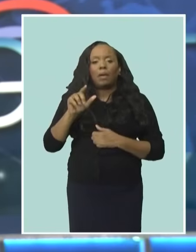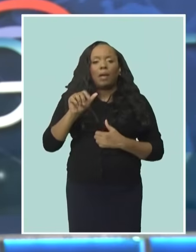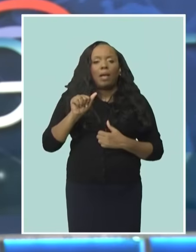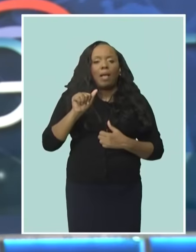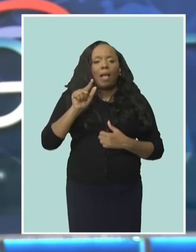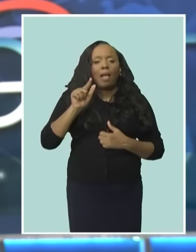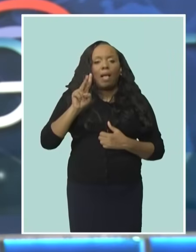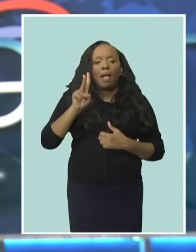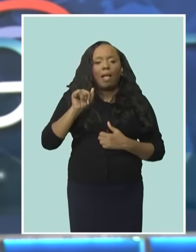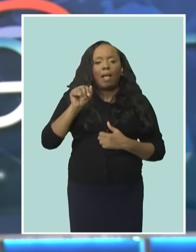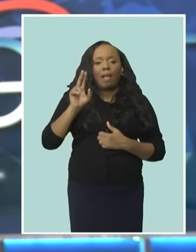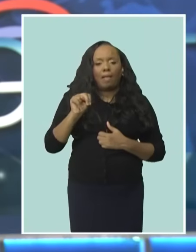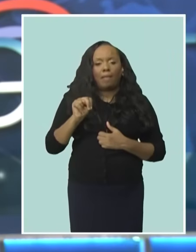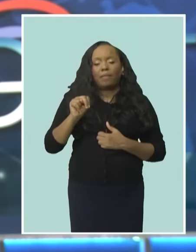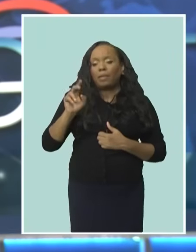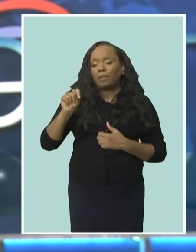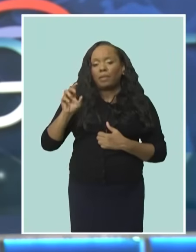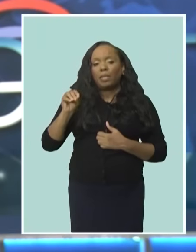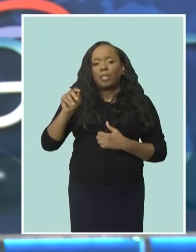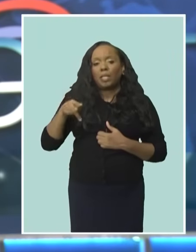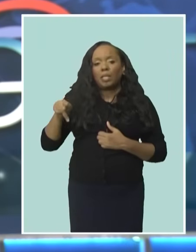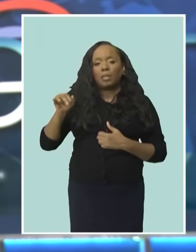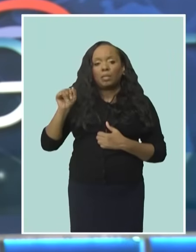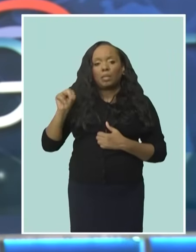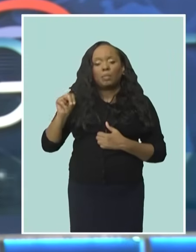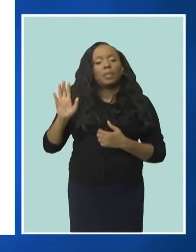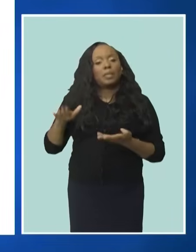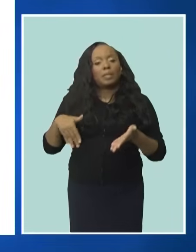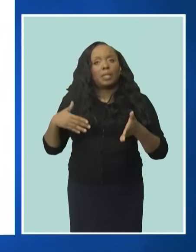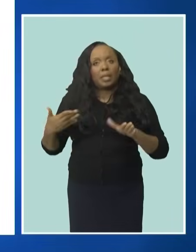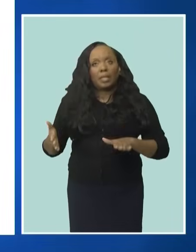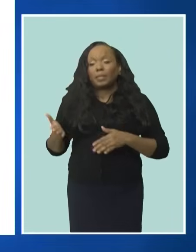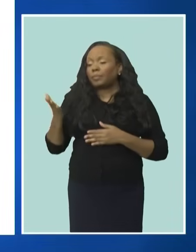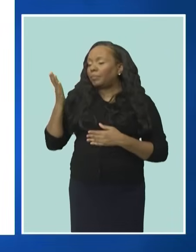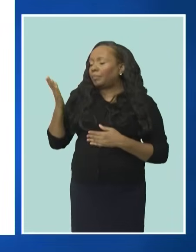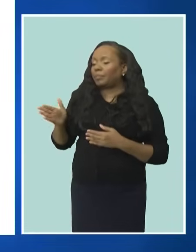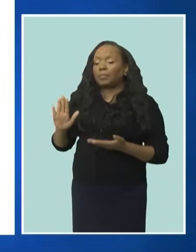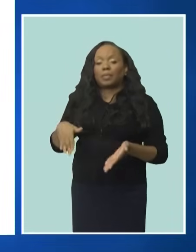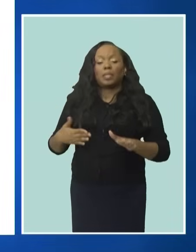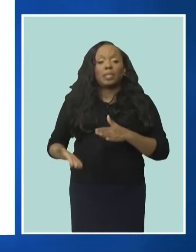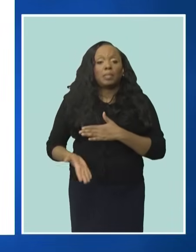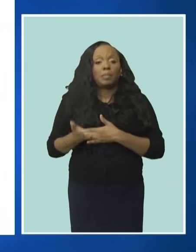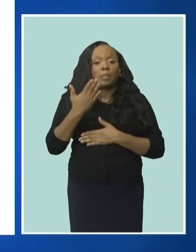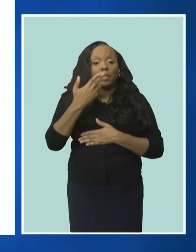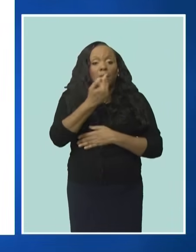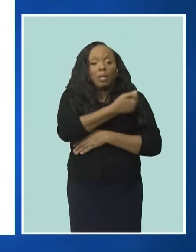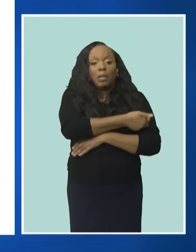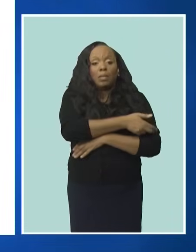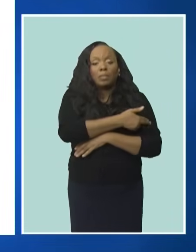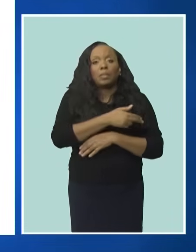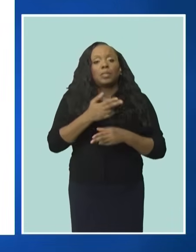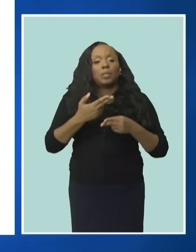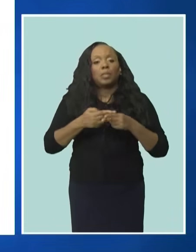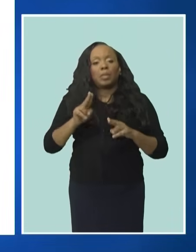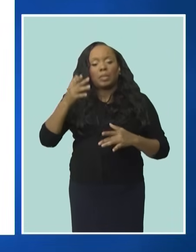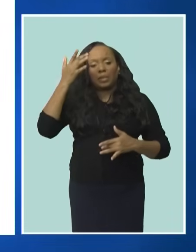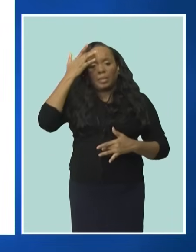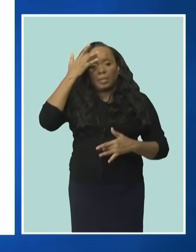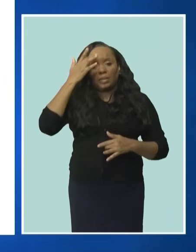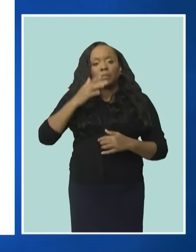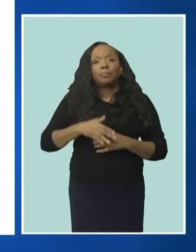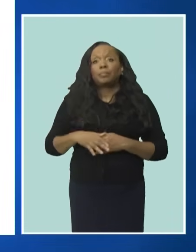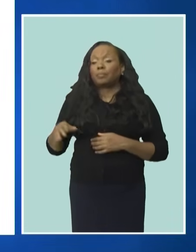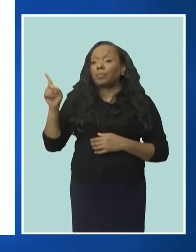Alvin Soca Superman Toppin. Mr. Toppin passed away this morning at the Queen Elizabeth Hospital following a brief